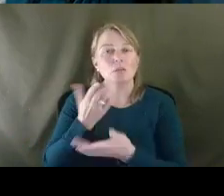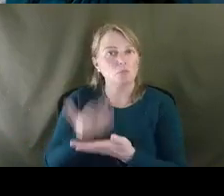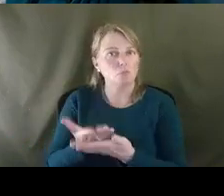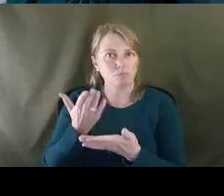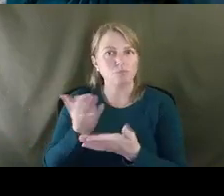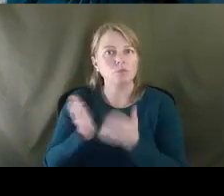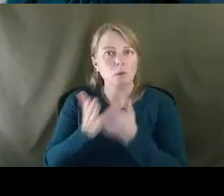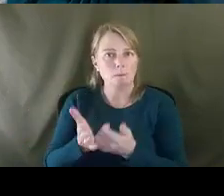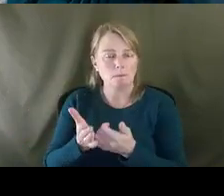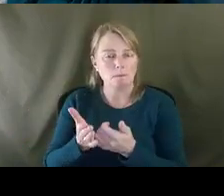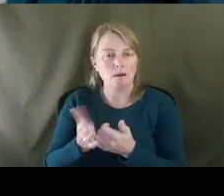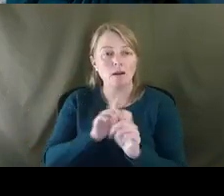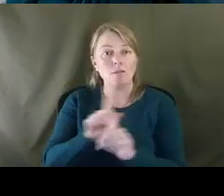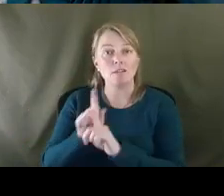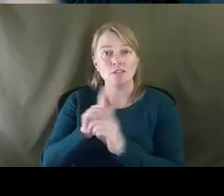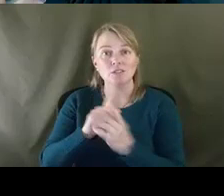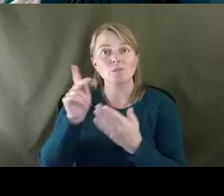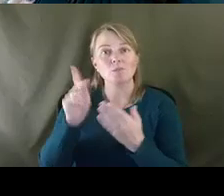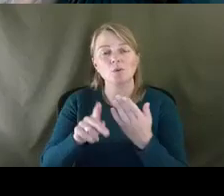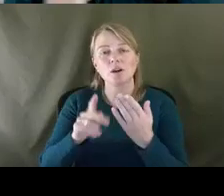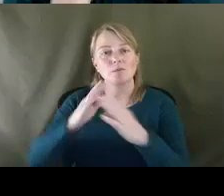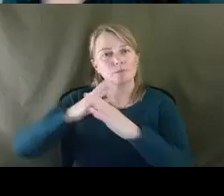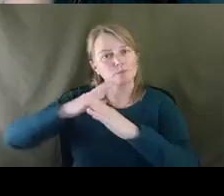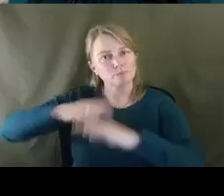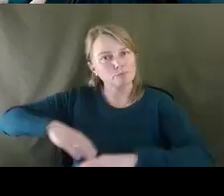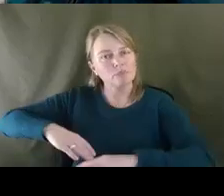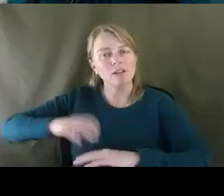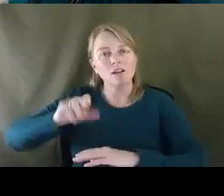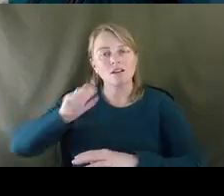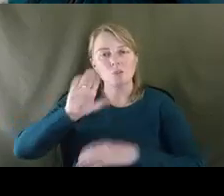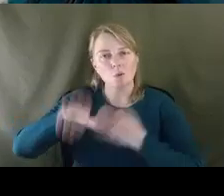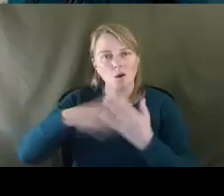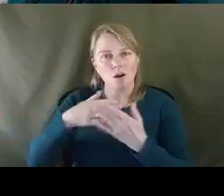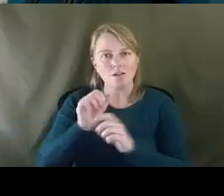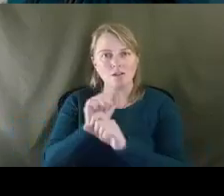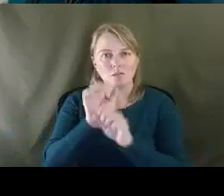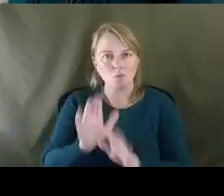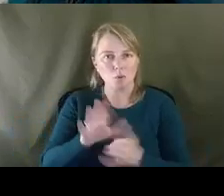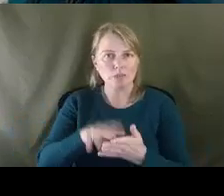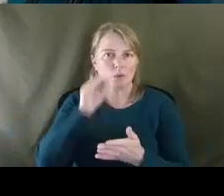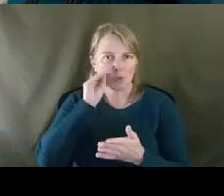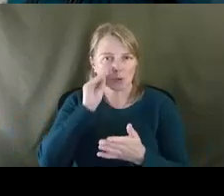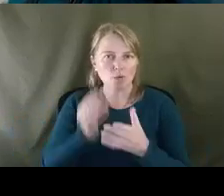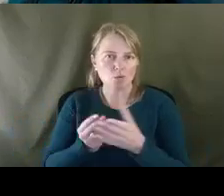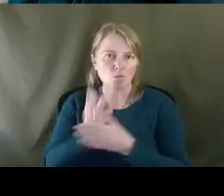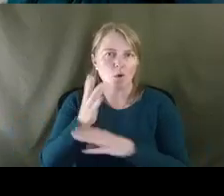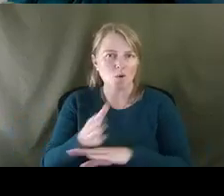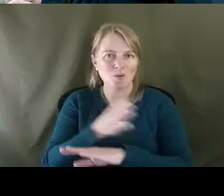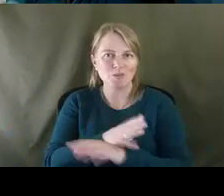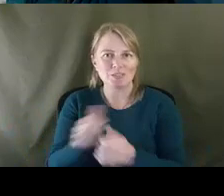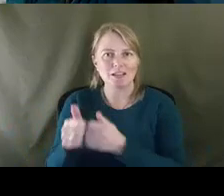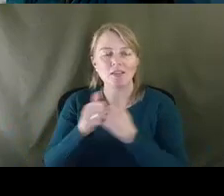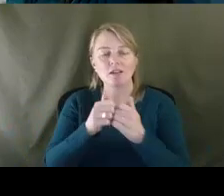difference. Mentorship programs break down barriers so that all employees can learn and grow. You want to be sure